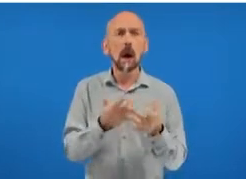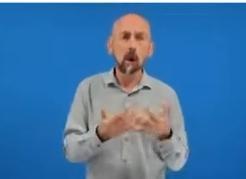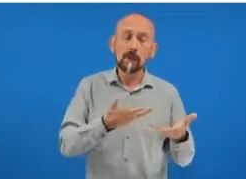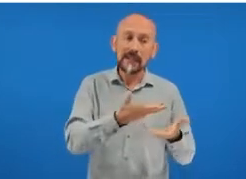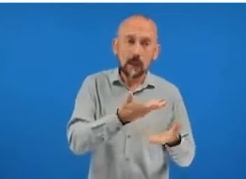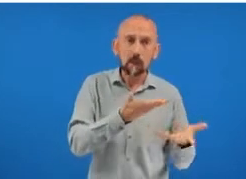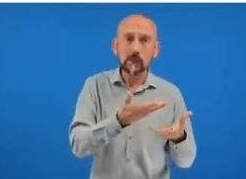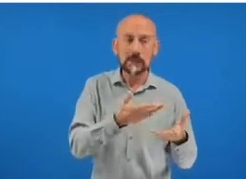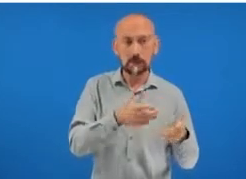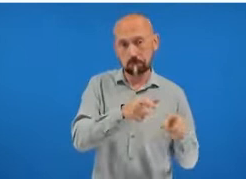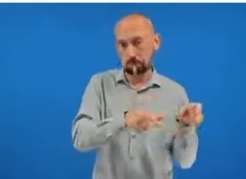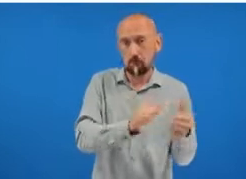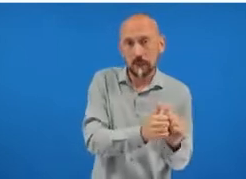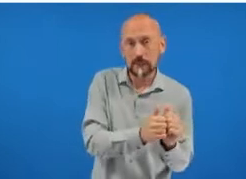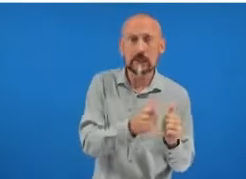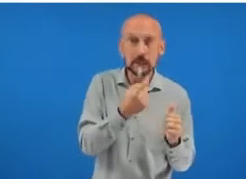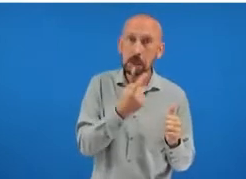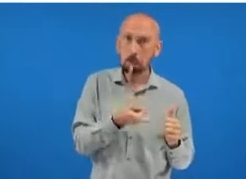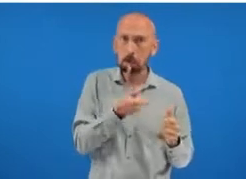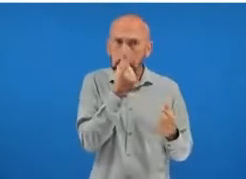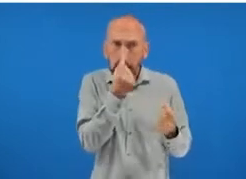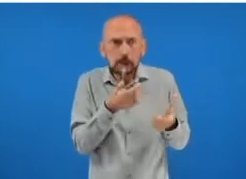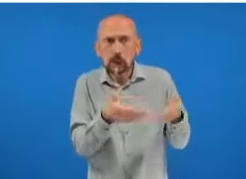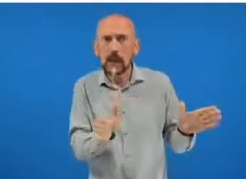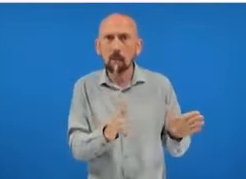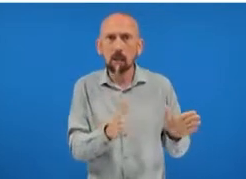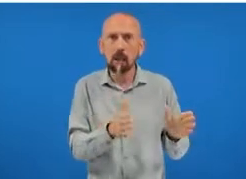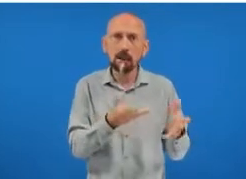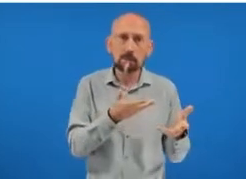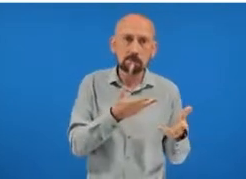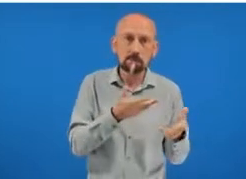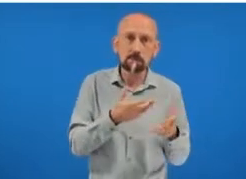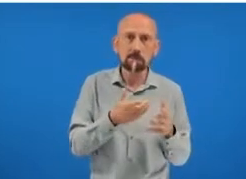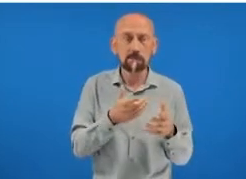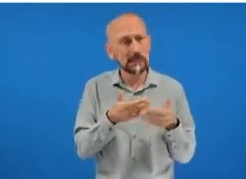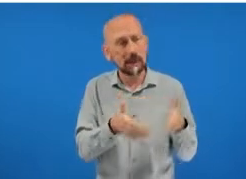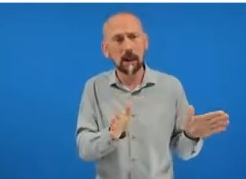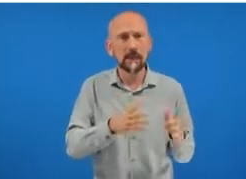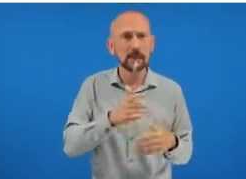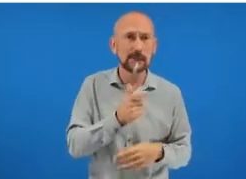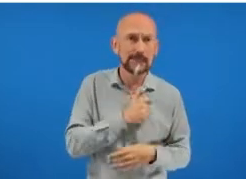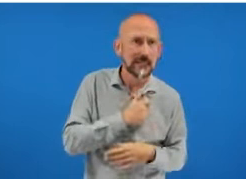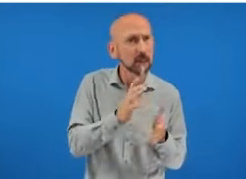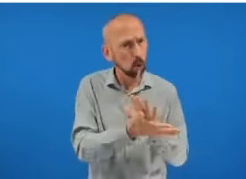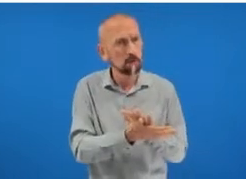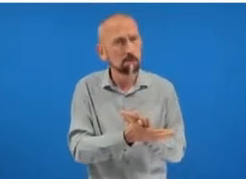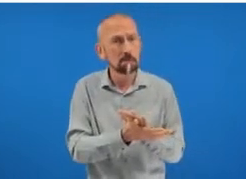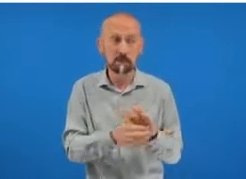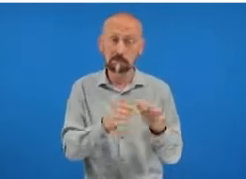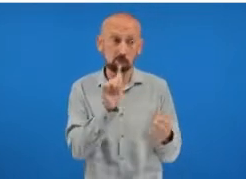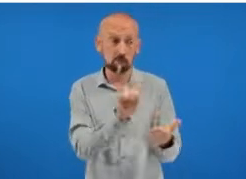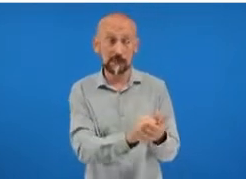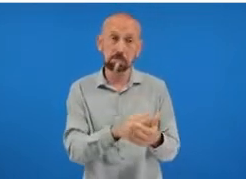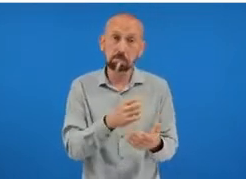very well with generalized anxiety disorder. And it turned out they were right, about 48% of patients recovered.